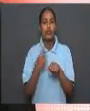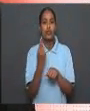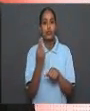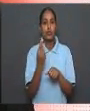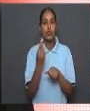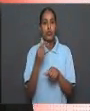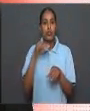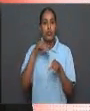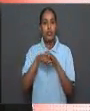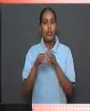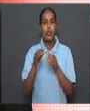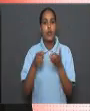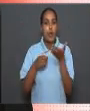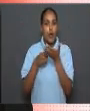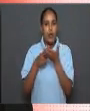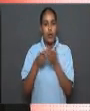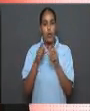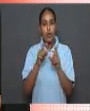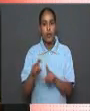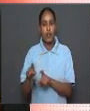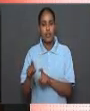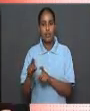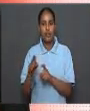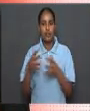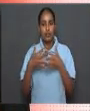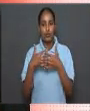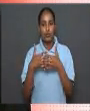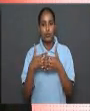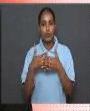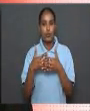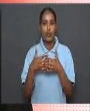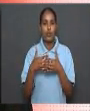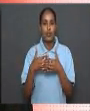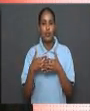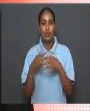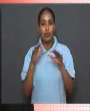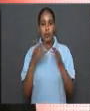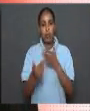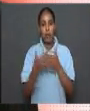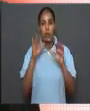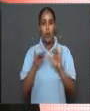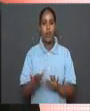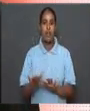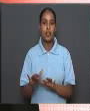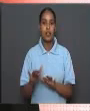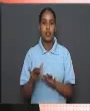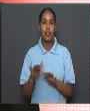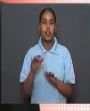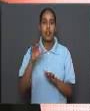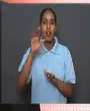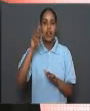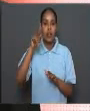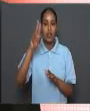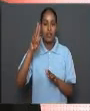used in battery-operated tools and portable computers, and the lead